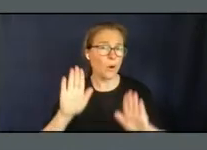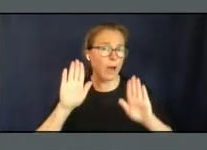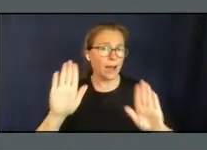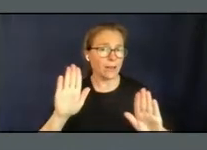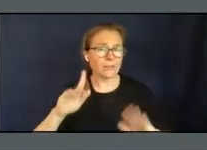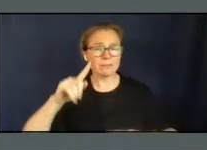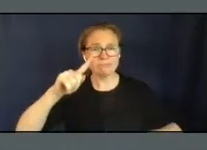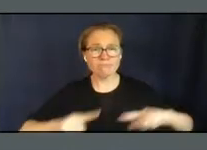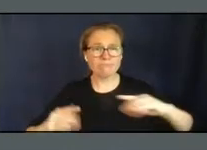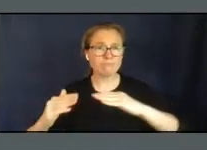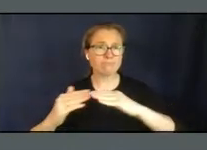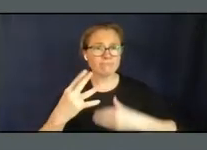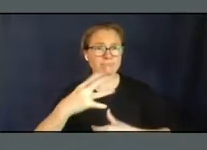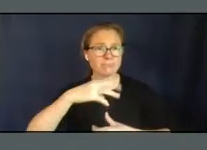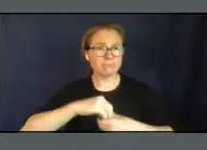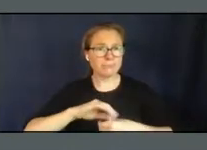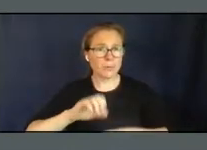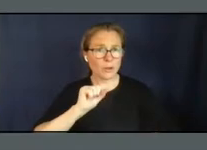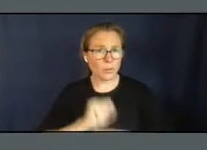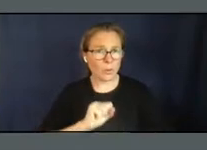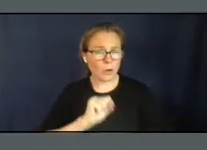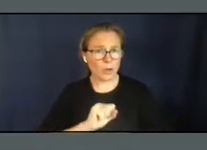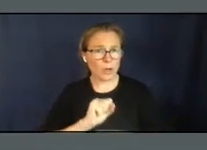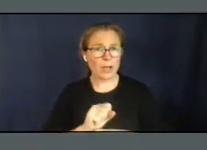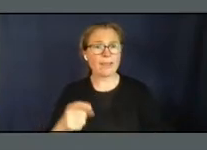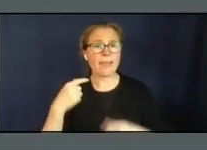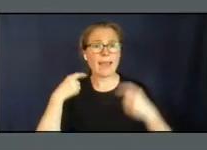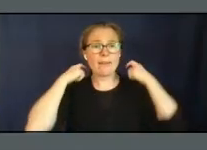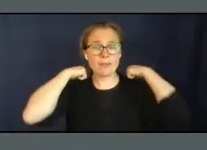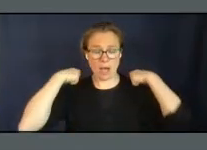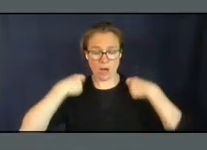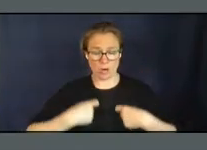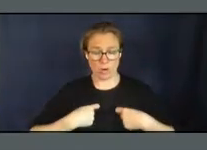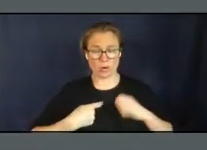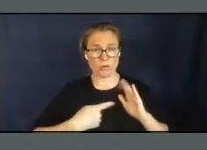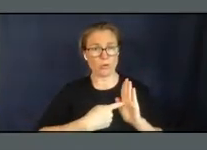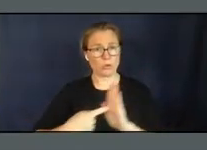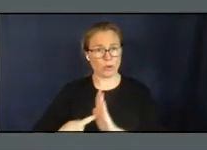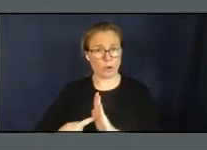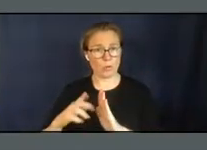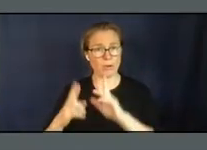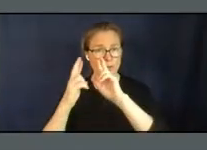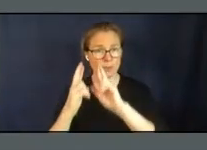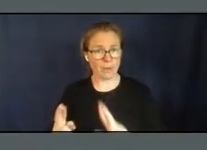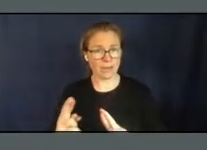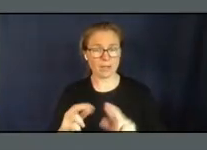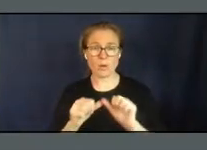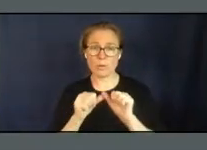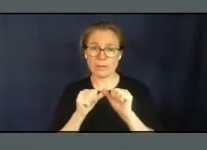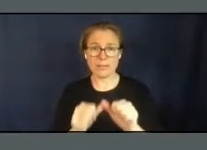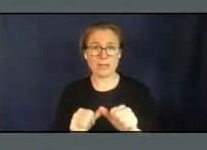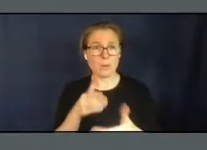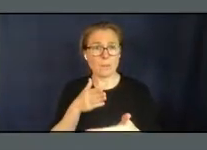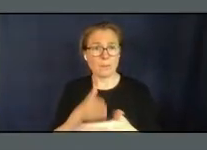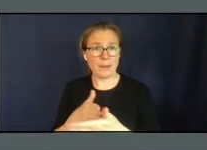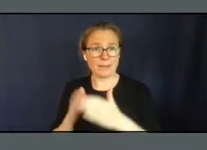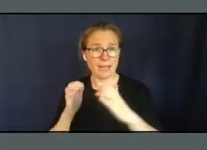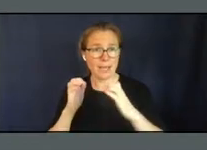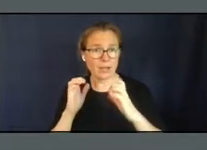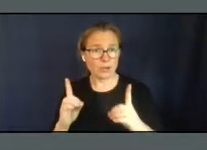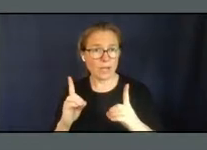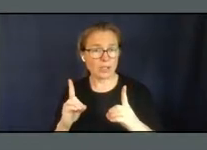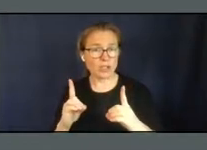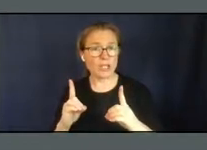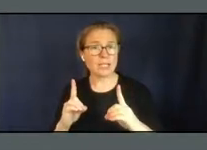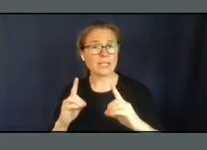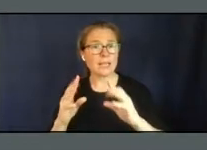with the awarding of diversity honor cords. We are continuing with our implicit bias education series, including implicit bias for hiring